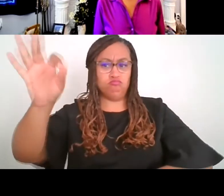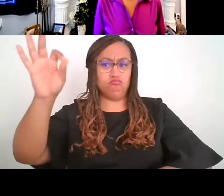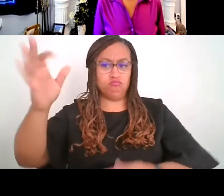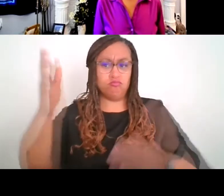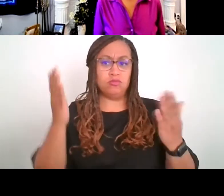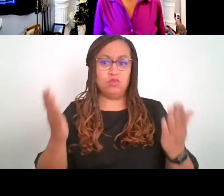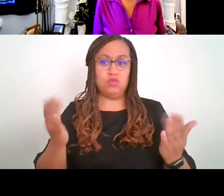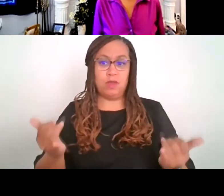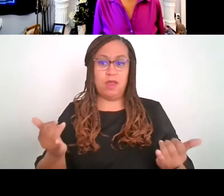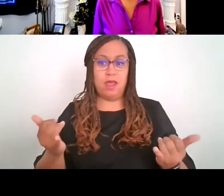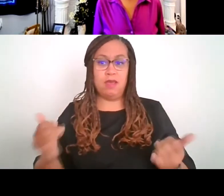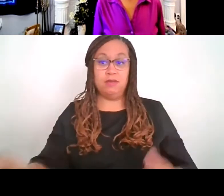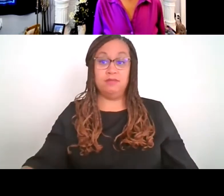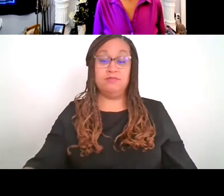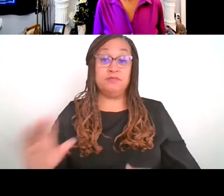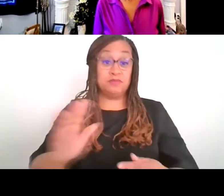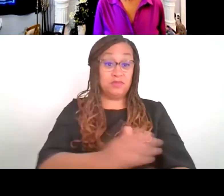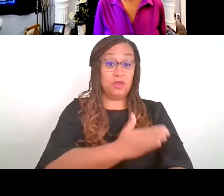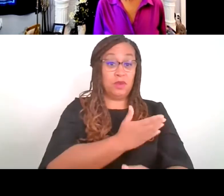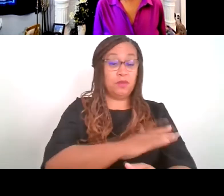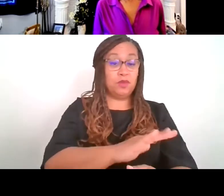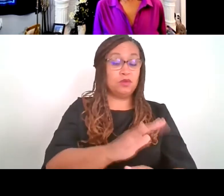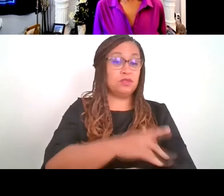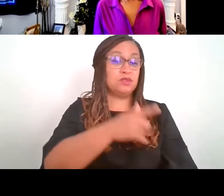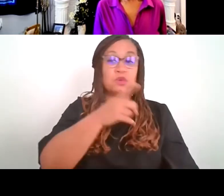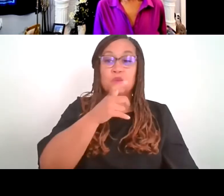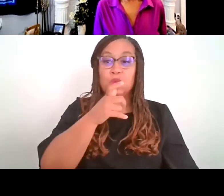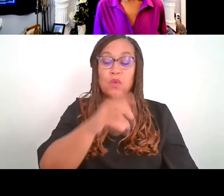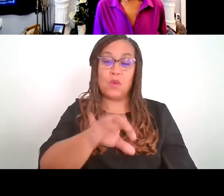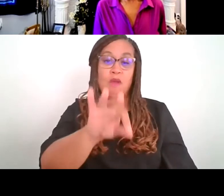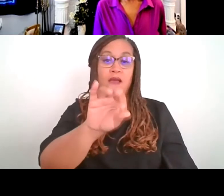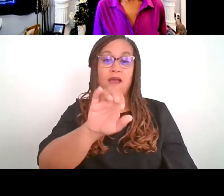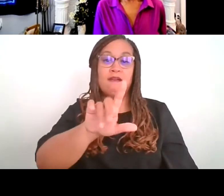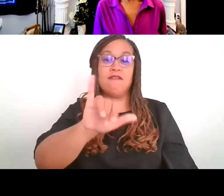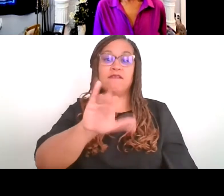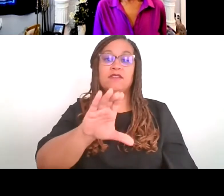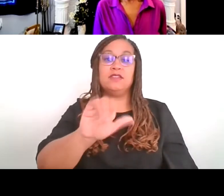Musician is Felicia Taylor.